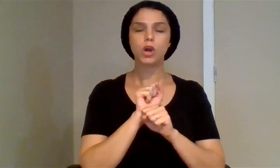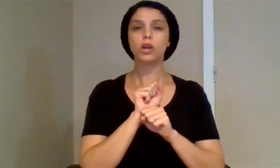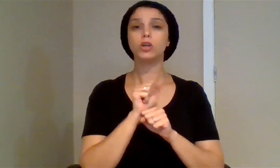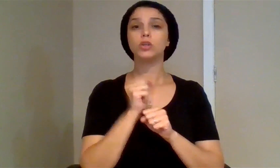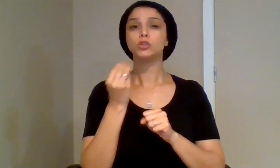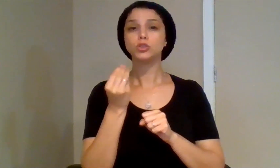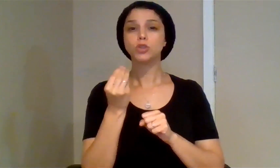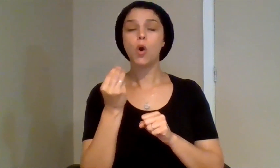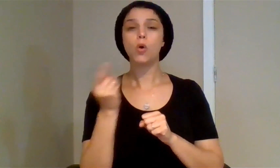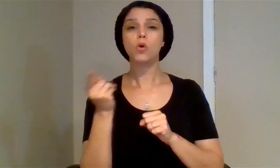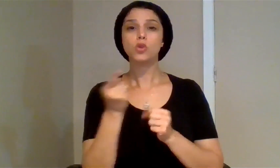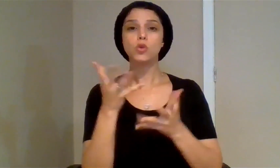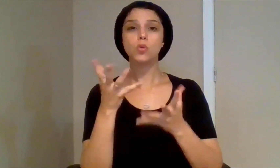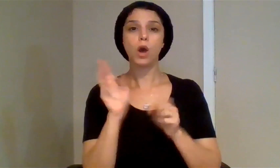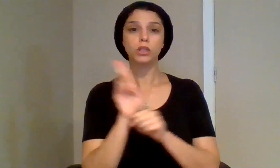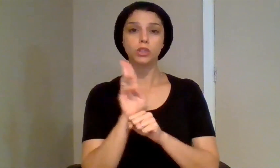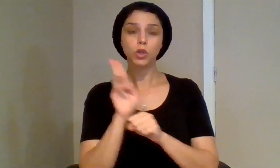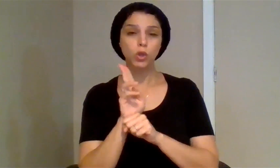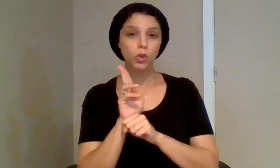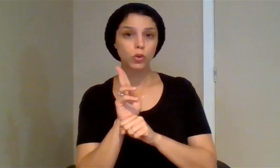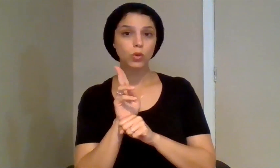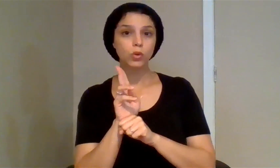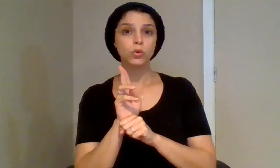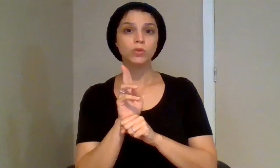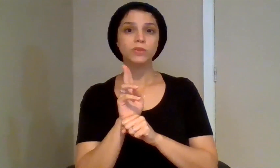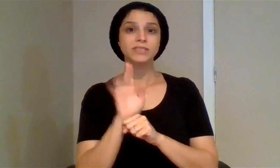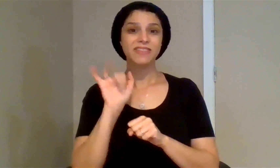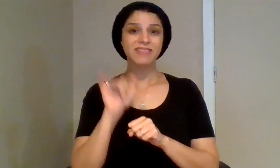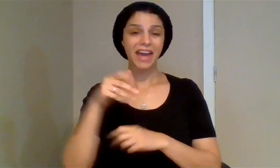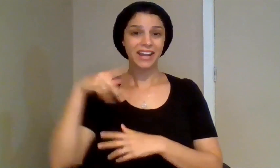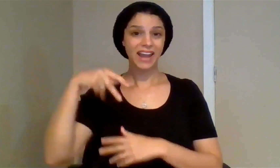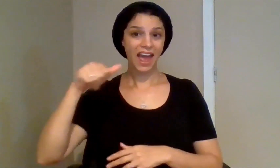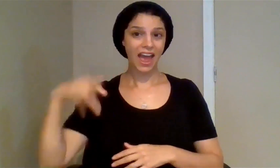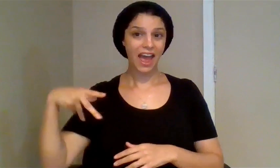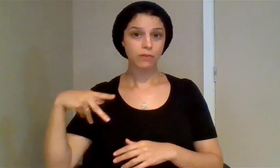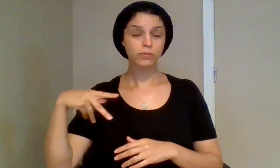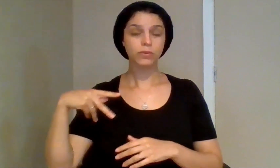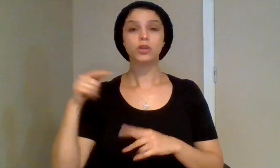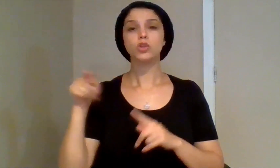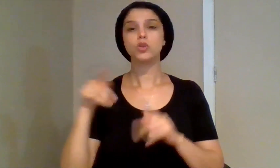you're wanting to use that app, being